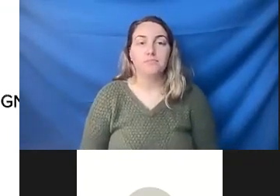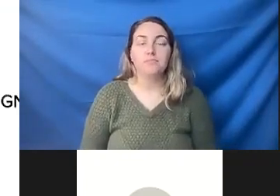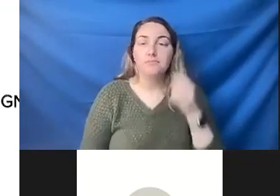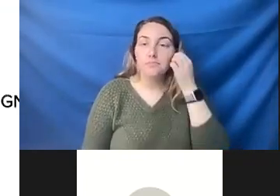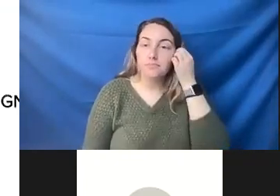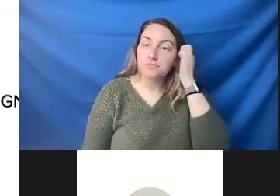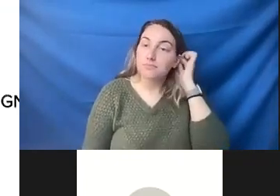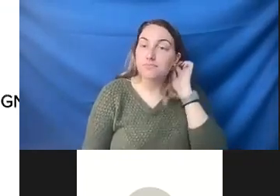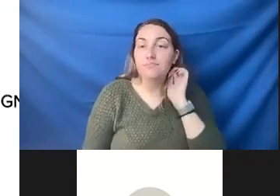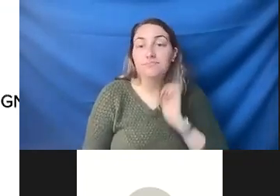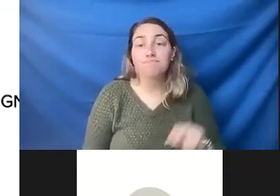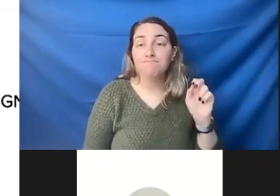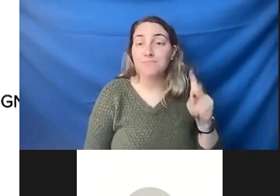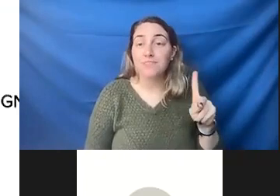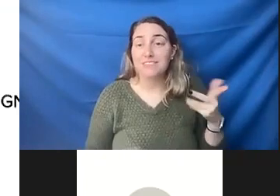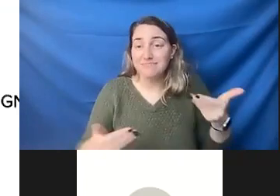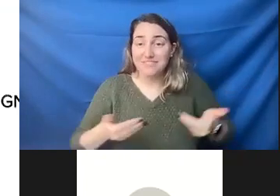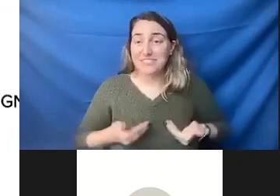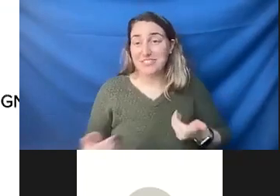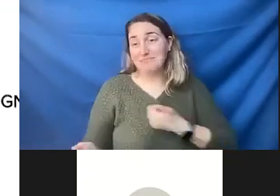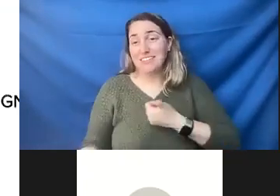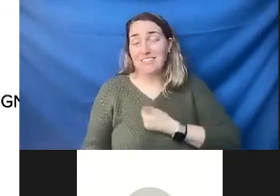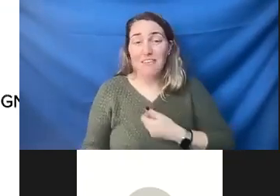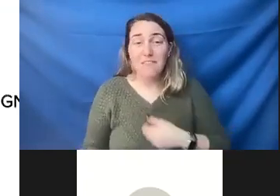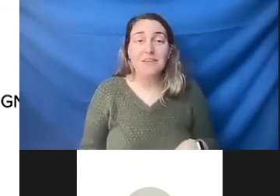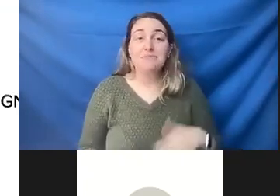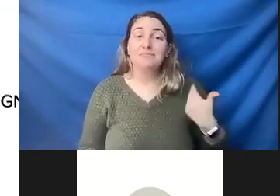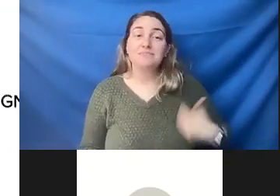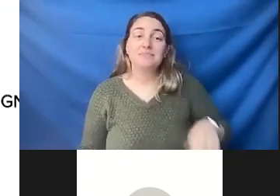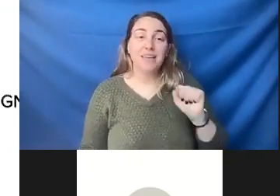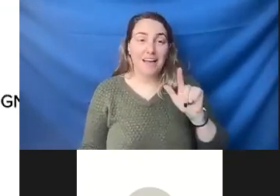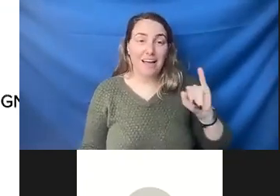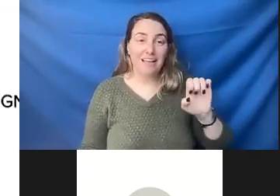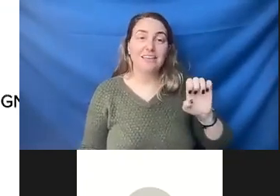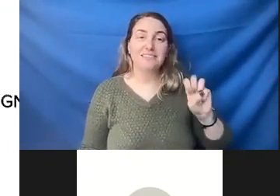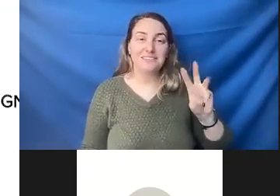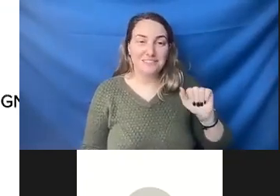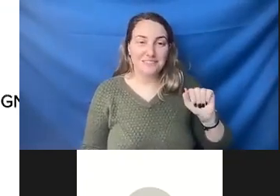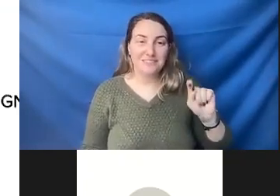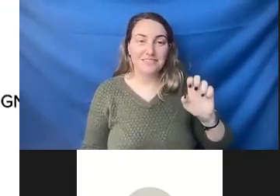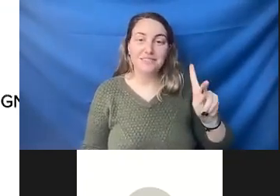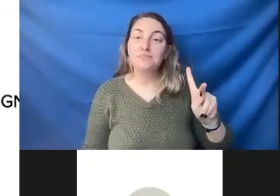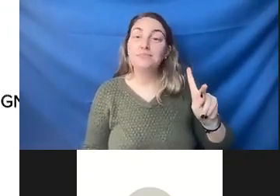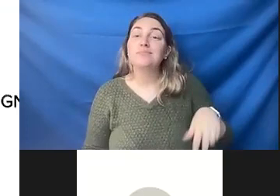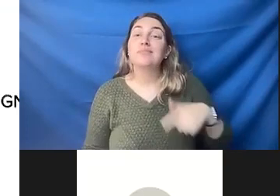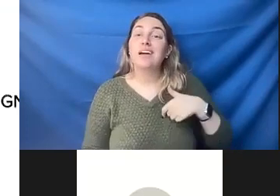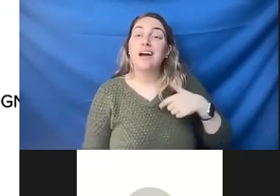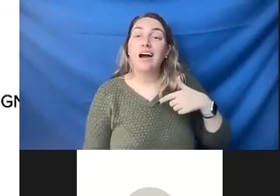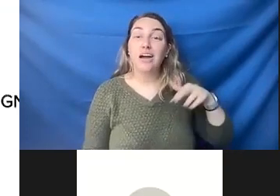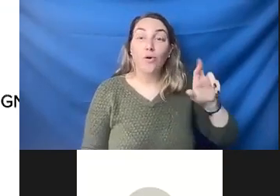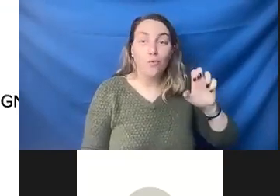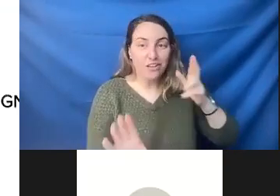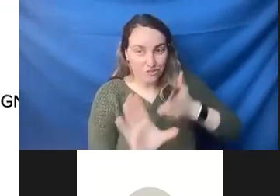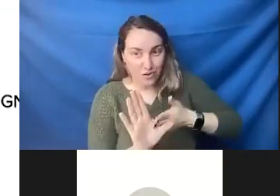All right, so just to introduce myself a little bit more, my name is Ali Sladek. I rejoined the Campaign Finance Board